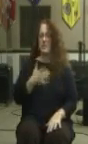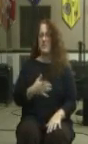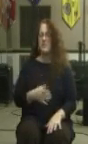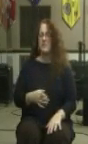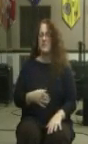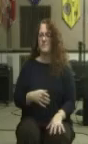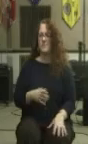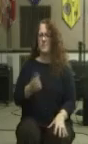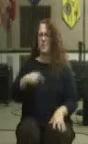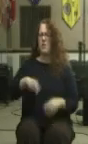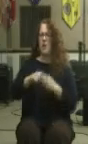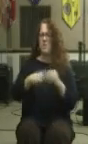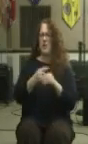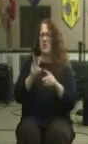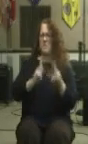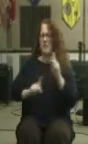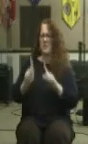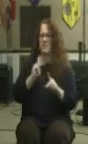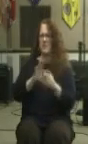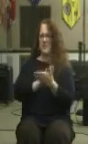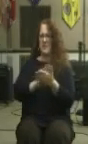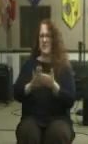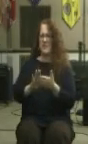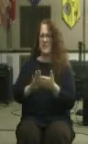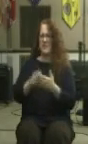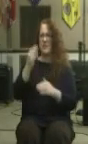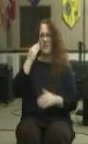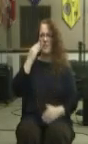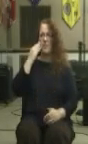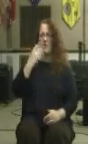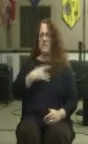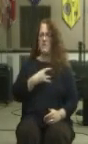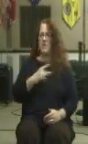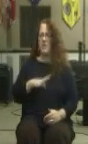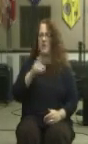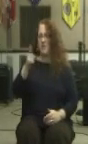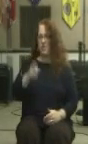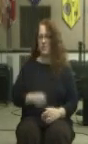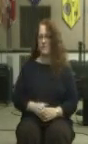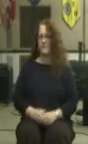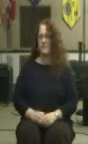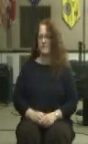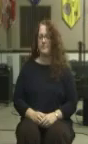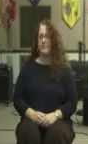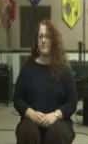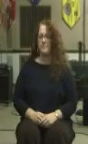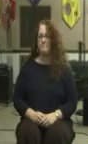shows. You ever been around people that are talking to you really nice, but you know they don't like you?